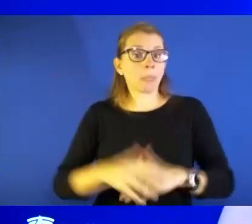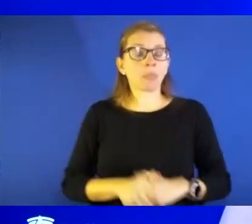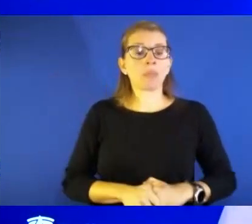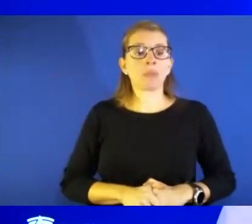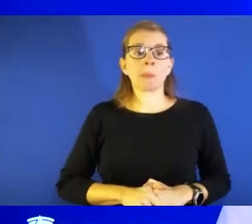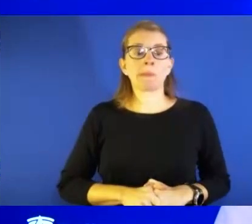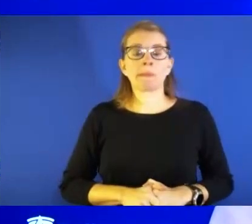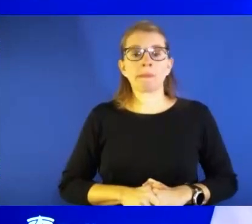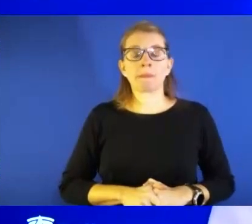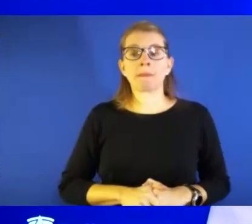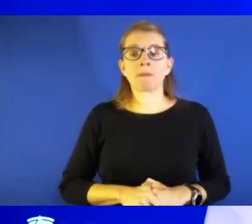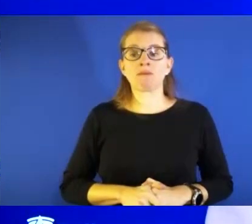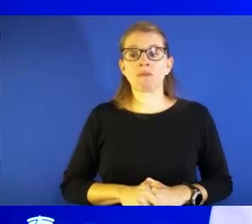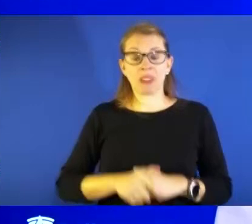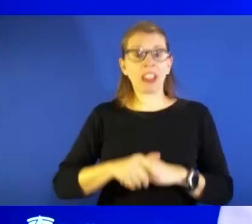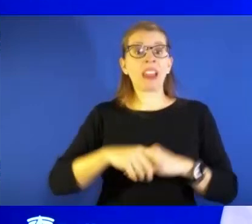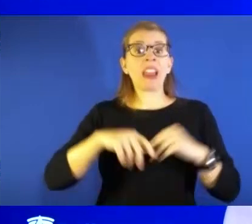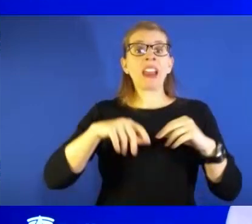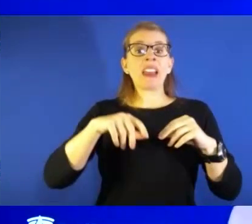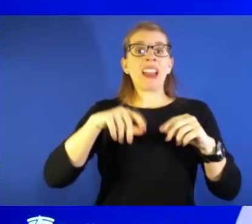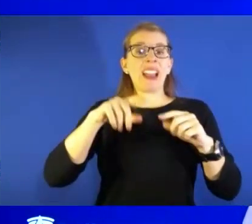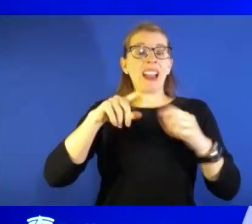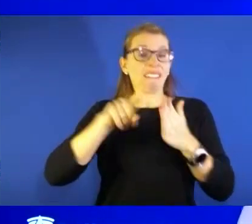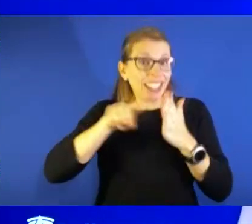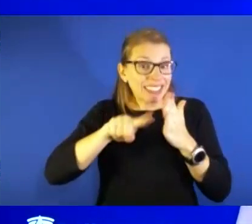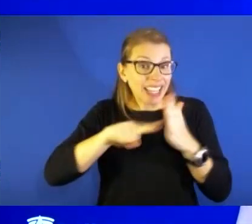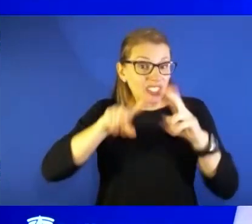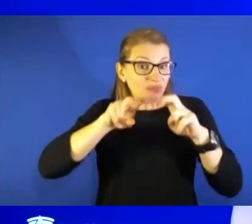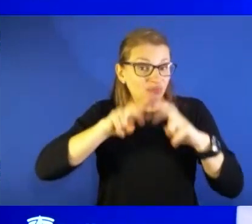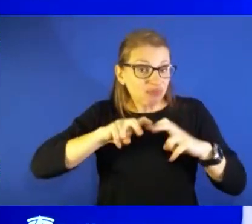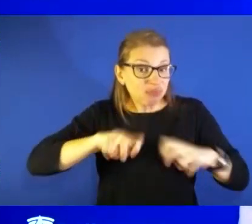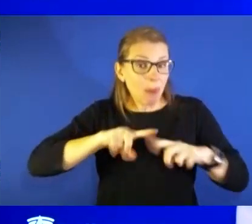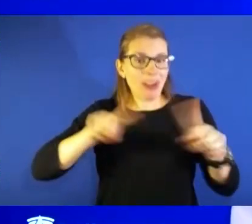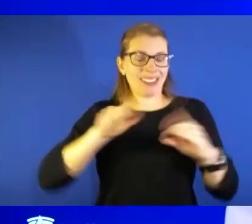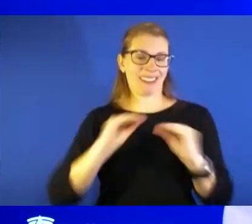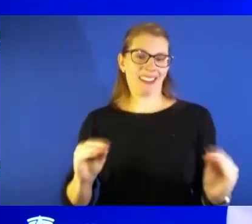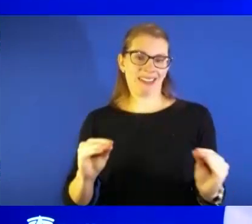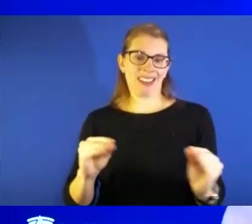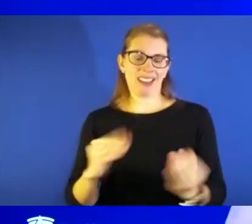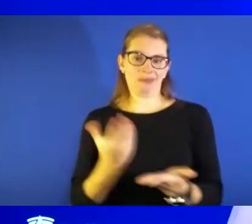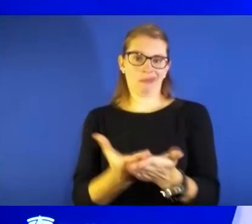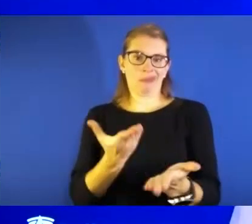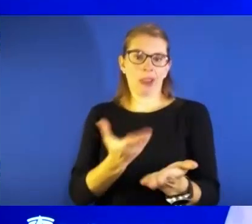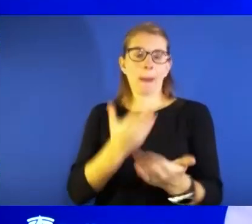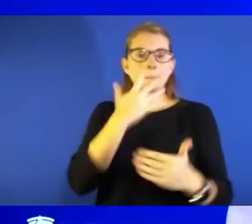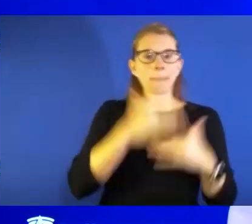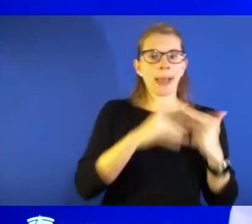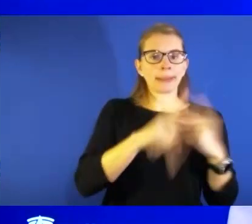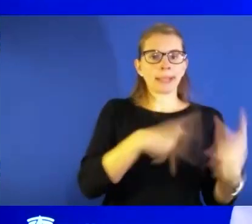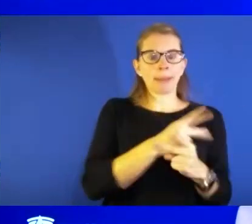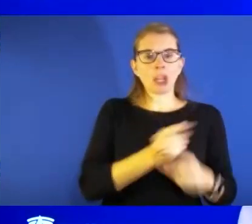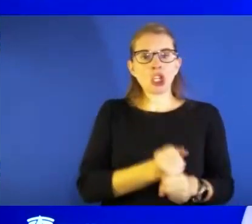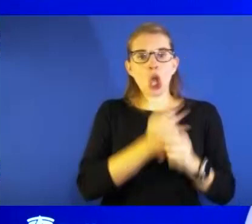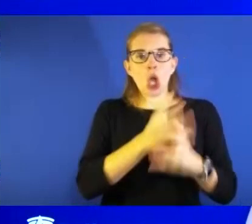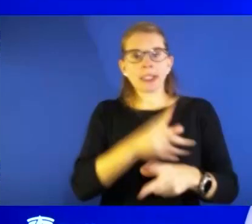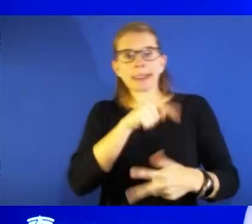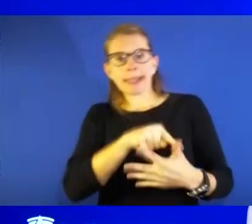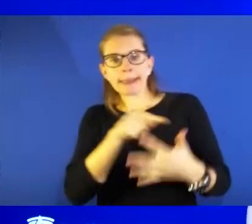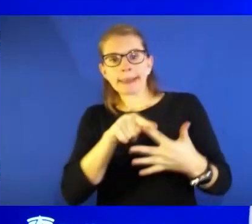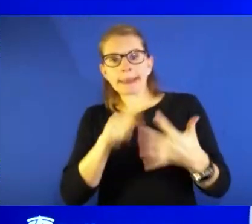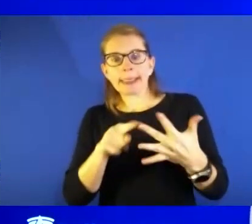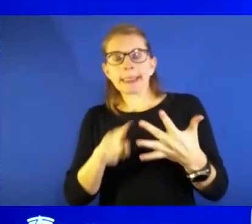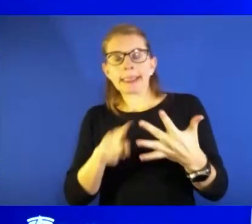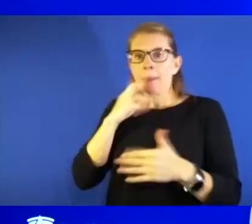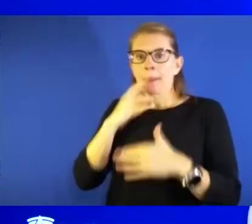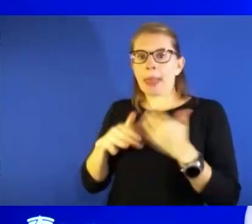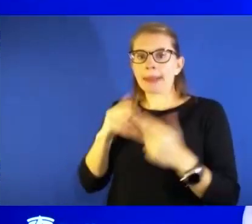continues to be investigation, but there has really been nothing saying this blood type leads to this blood type leads to that. And certainly we know